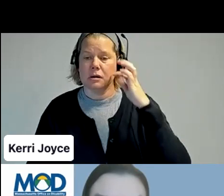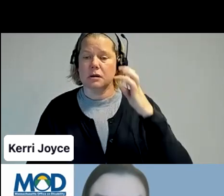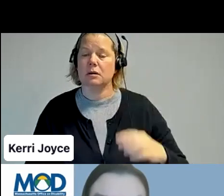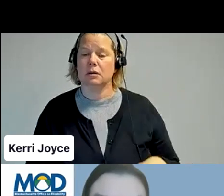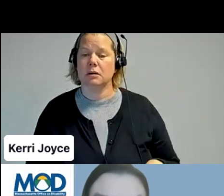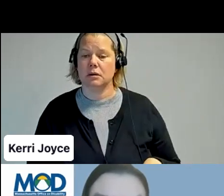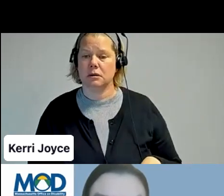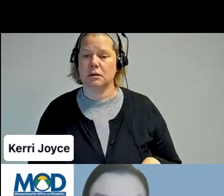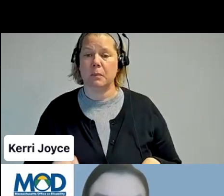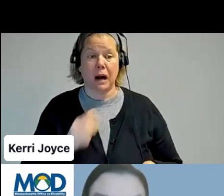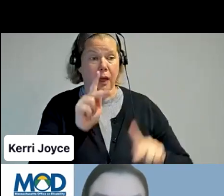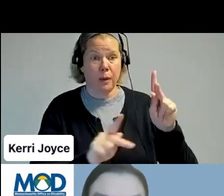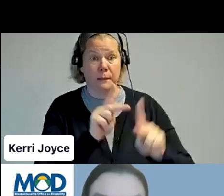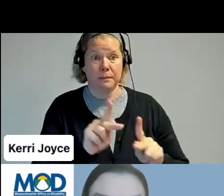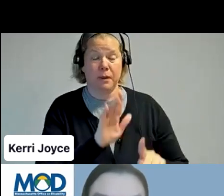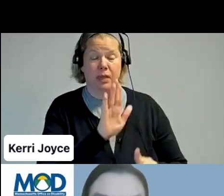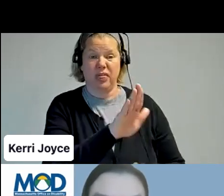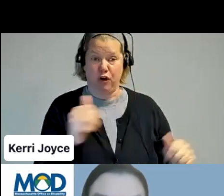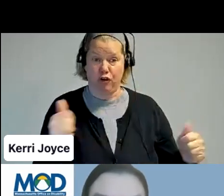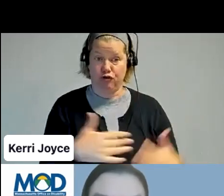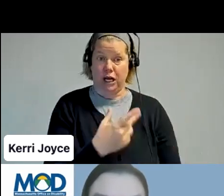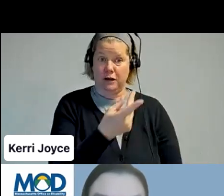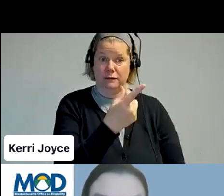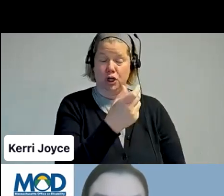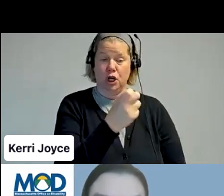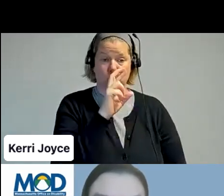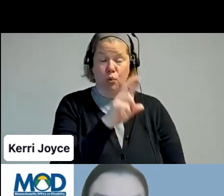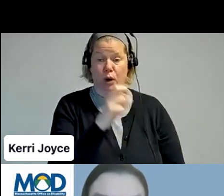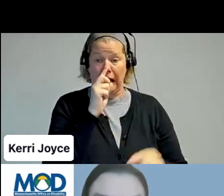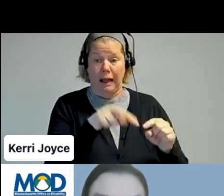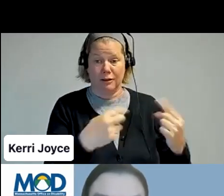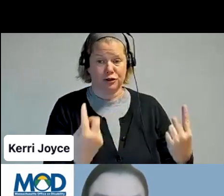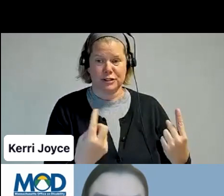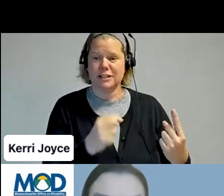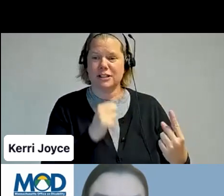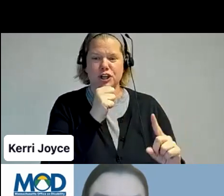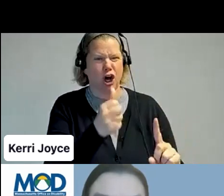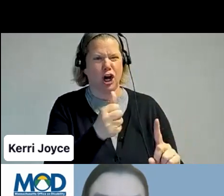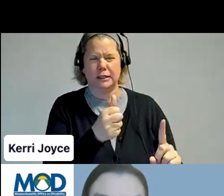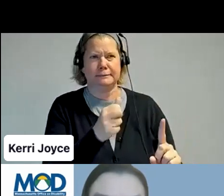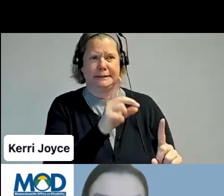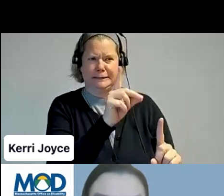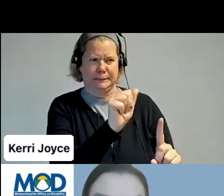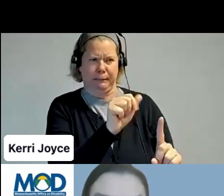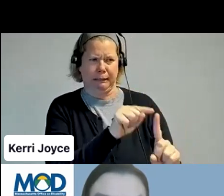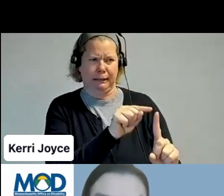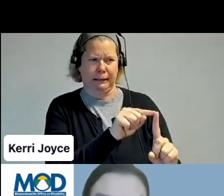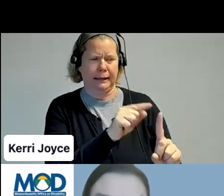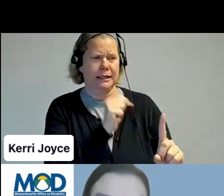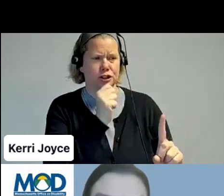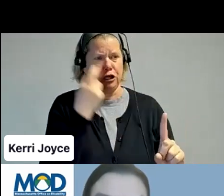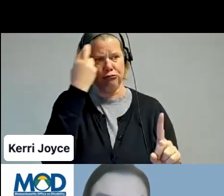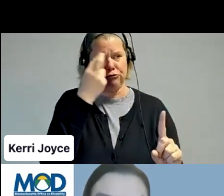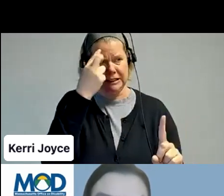people's fear of dogs or allergies are not in themselves a reason